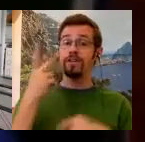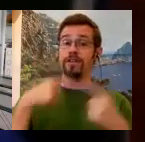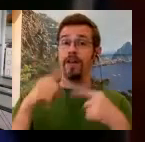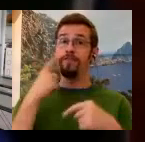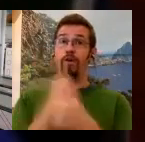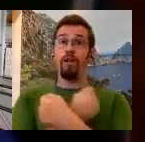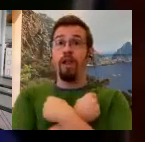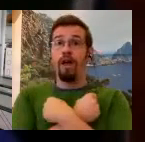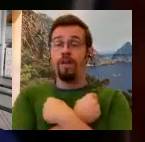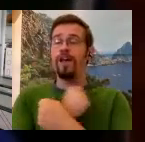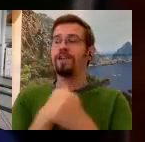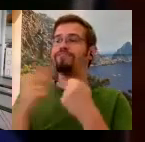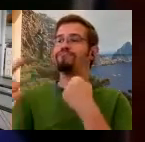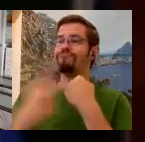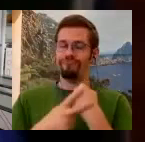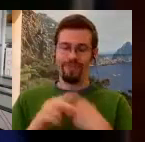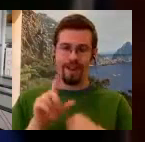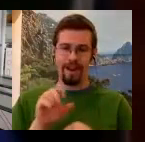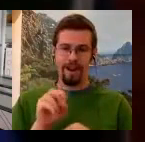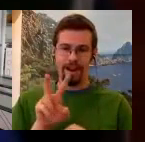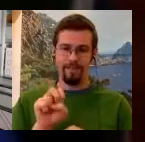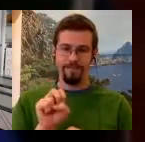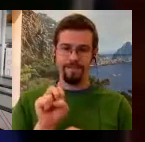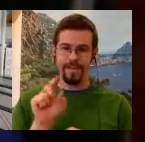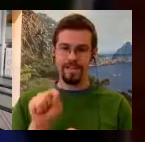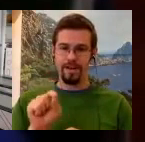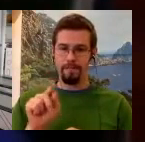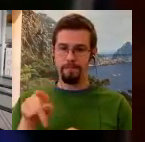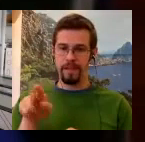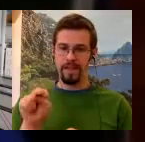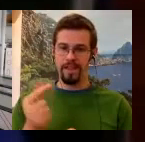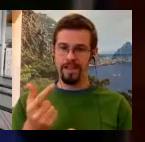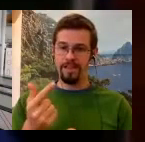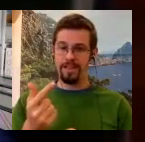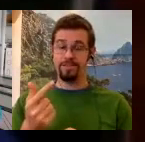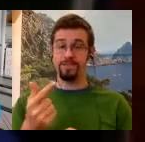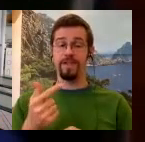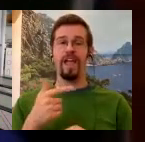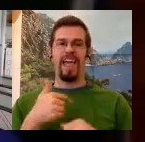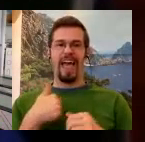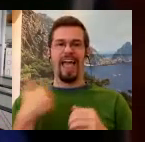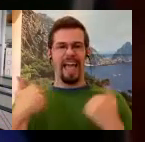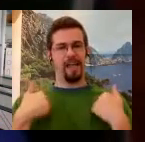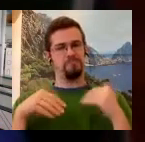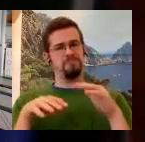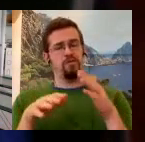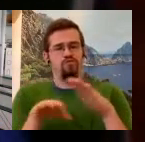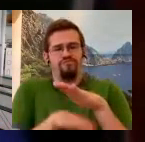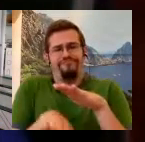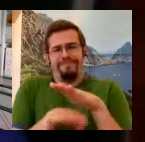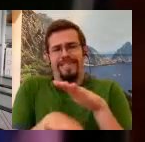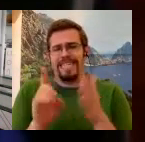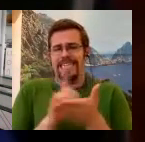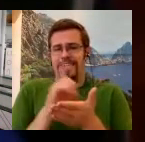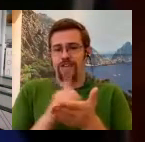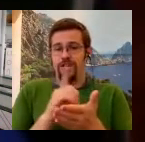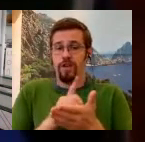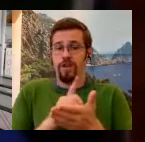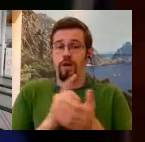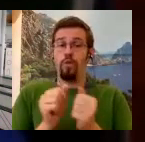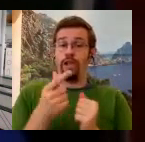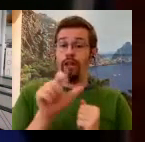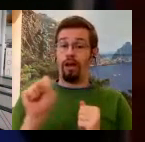the file as hello.ping, and that was my file. And I built up a limited dictionary based on gloss and these